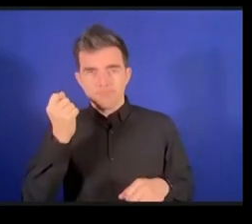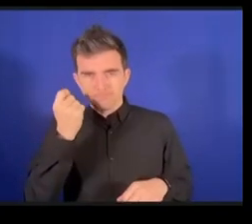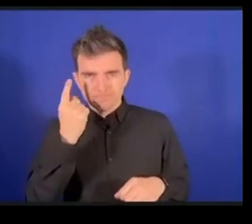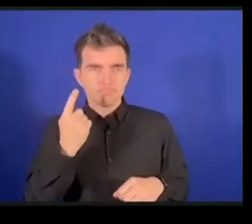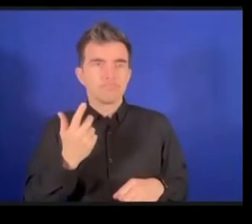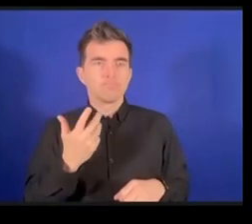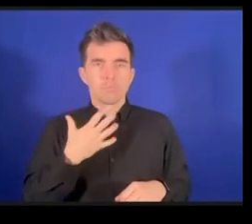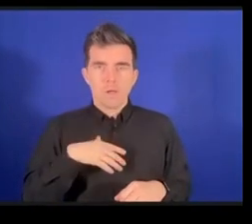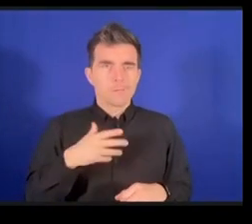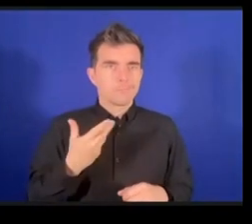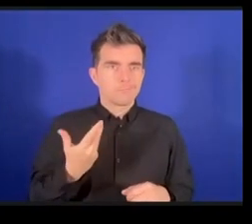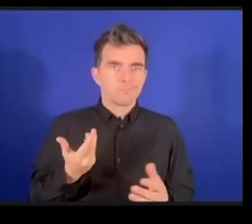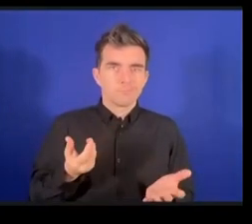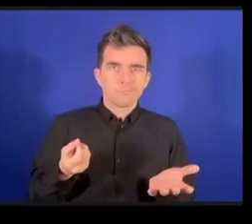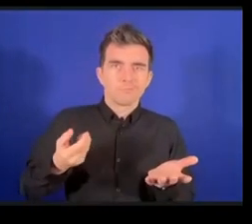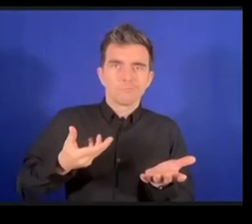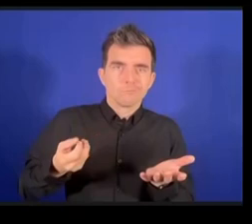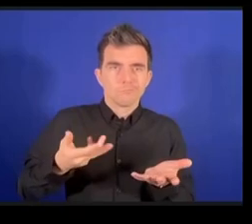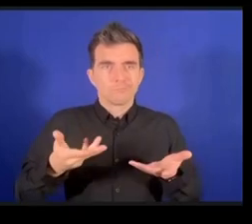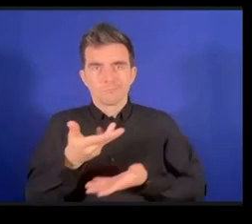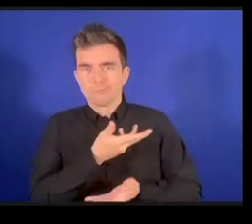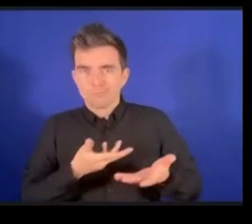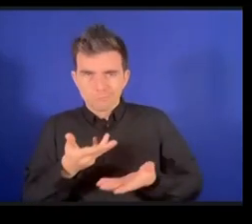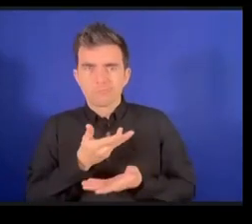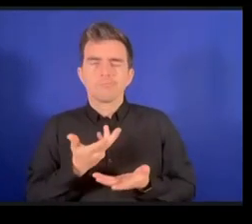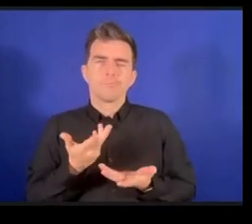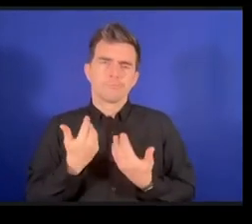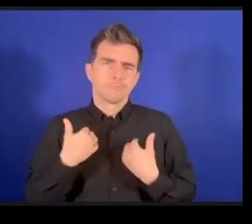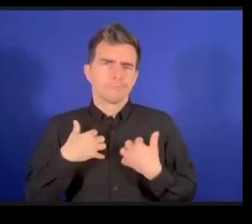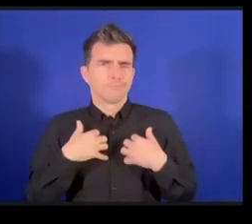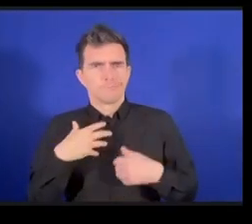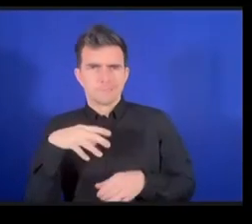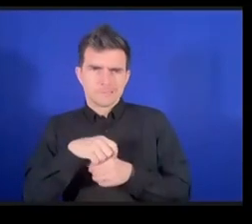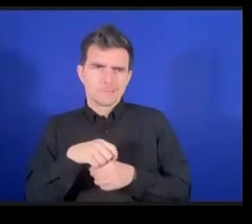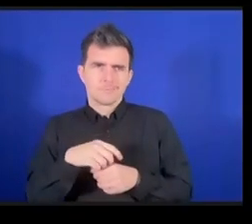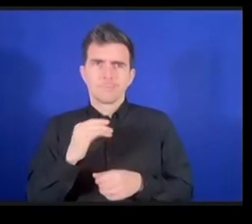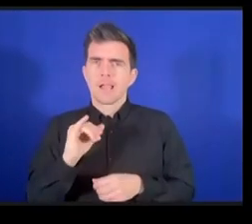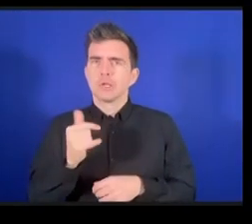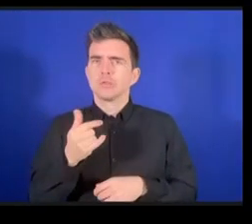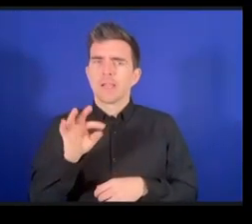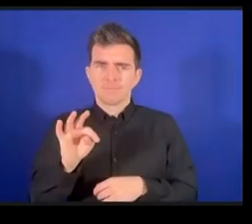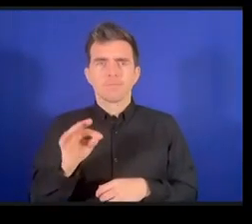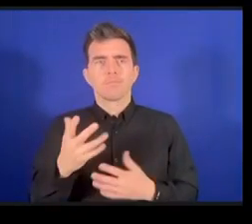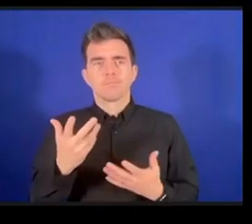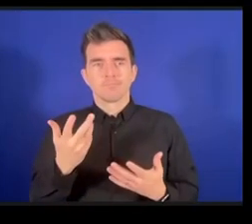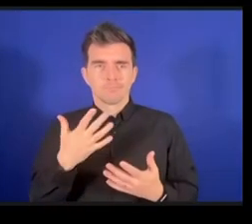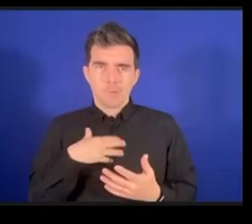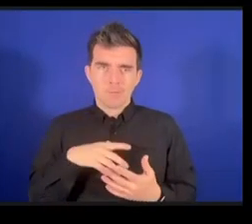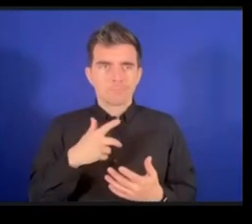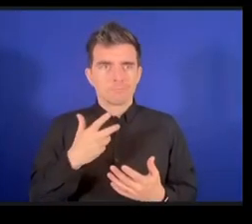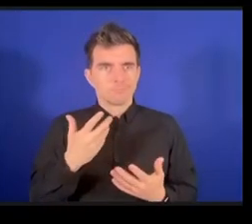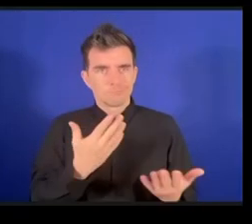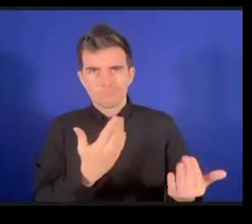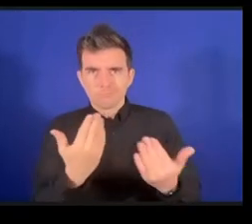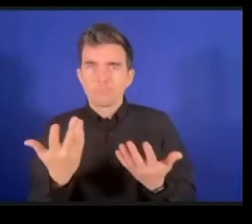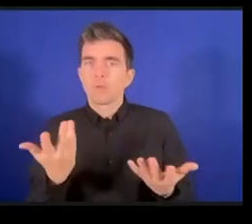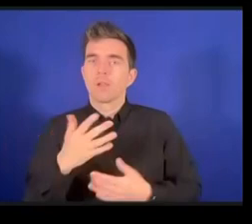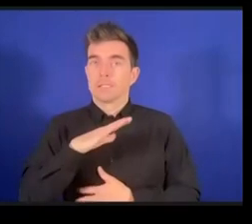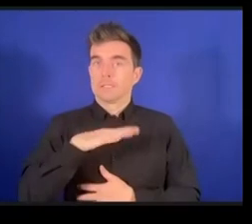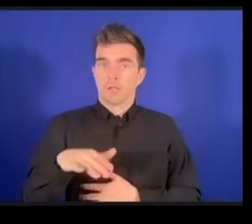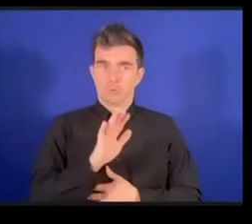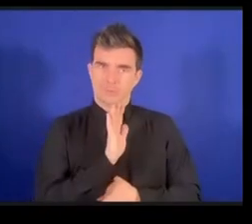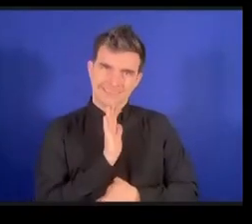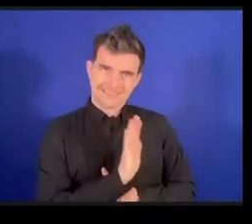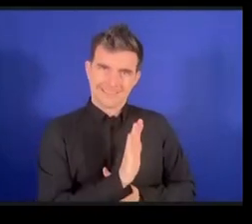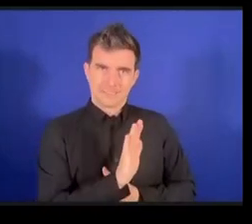idea have the opportunity to to bring the voices of children with with young people and children themselves to to these crucial debates